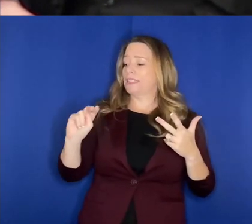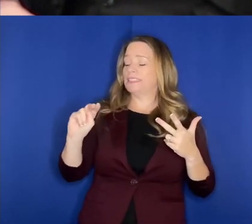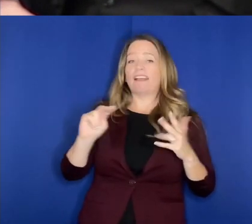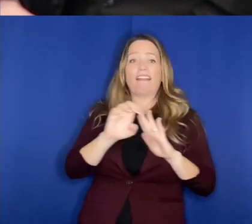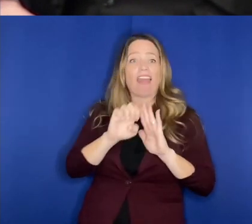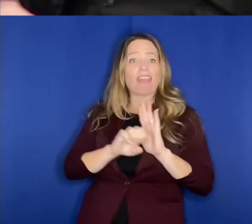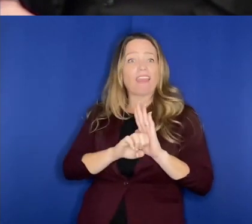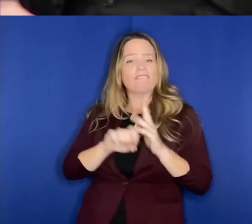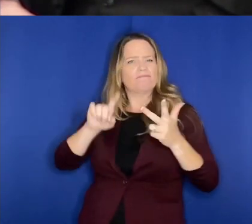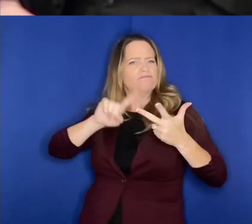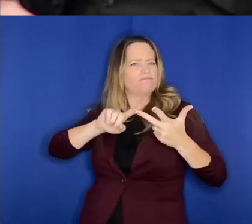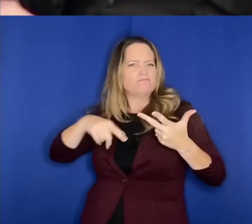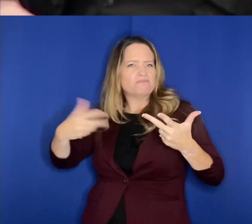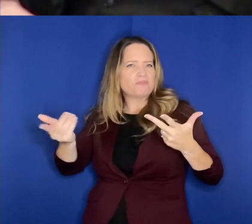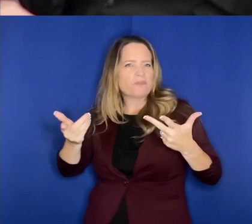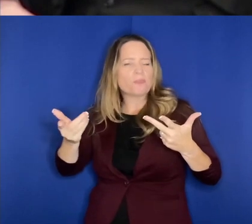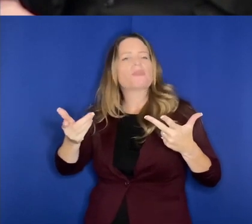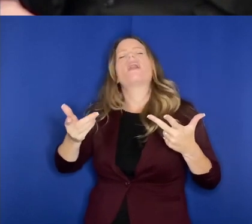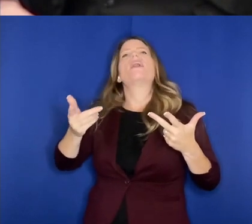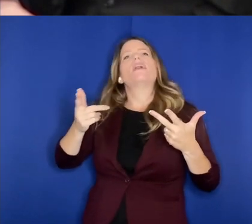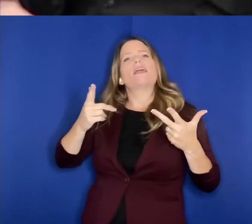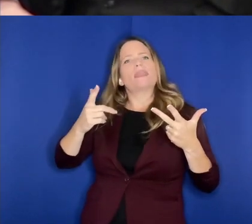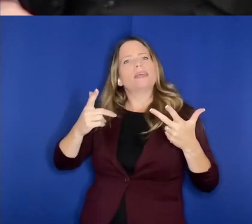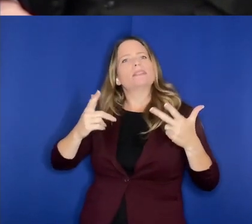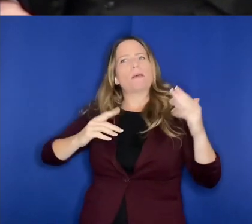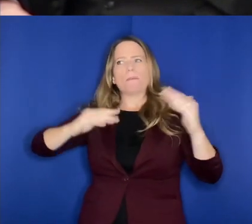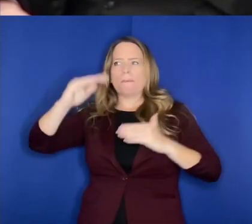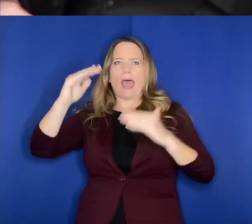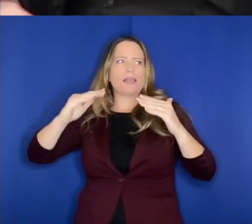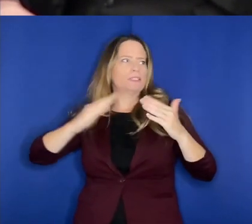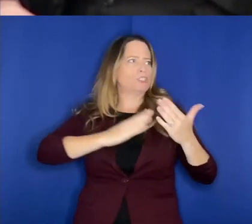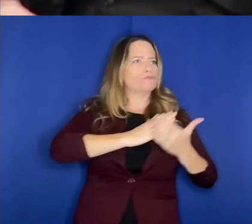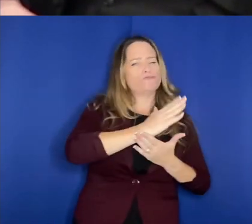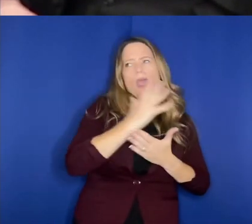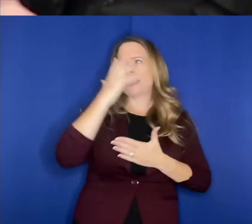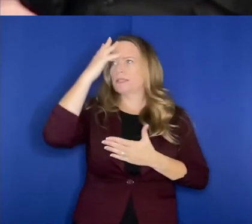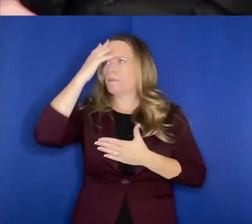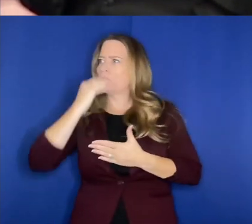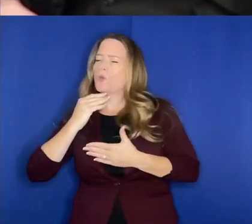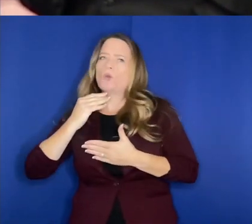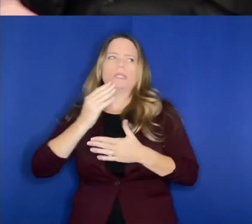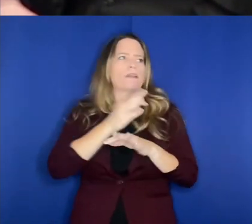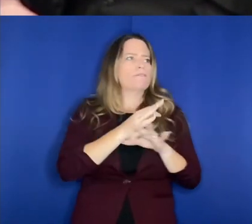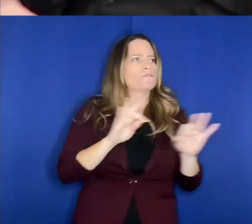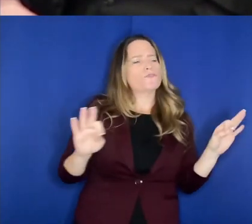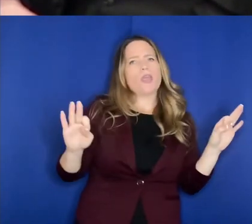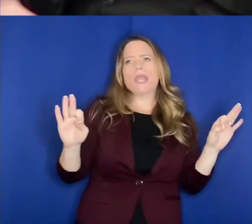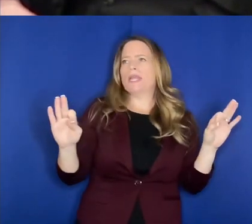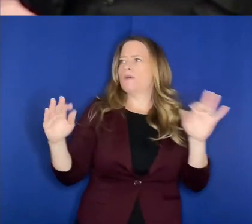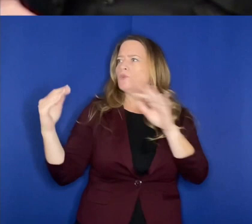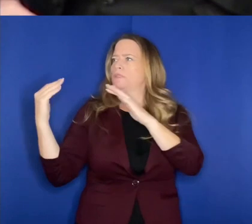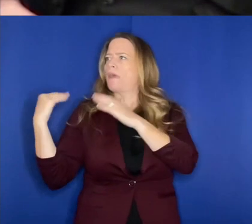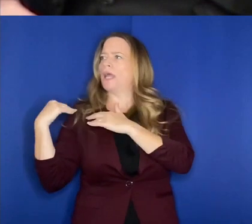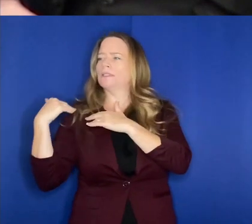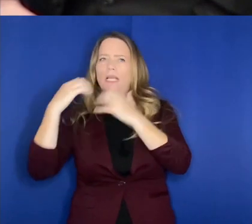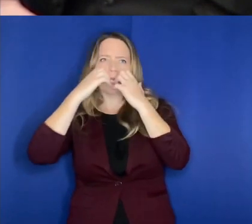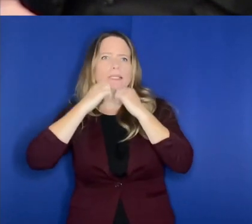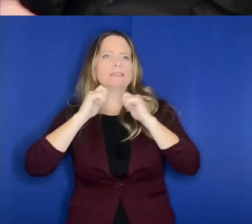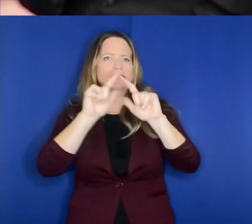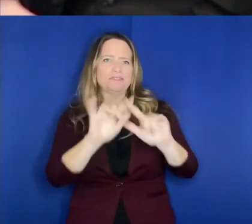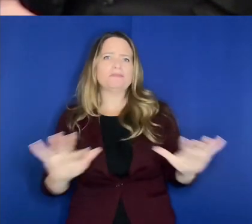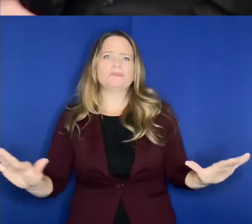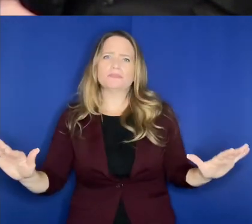A cosmopolitan ethic is one that welcomes the complexity of human society. It balances rights and